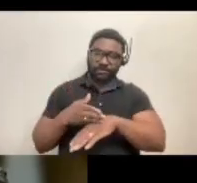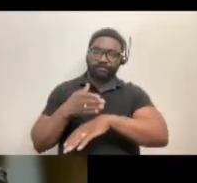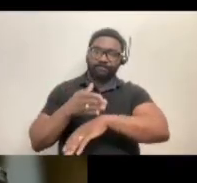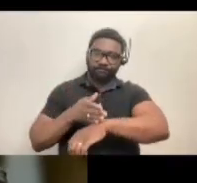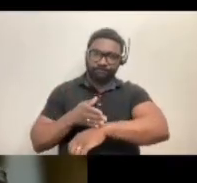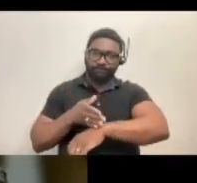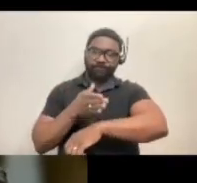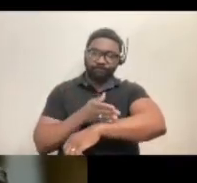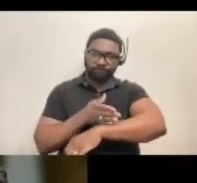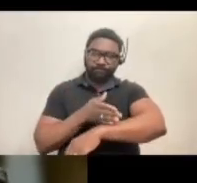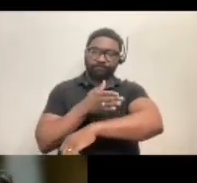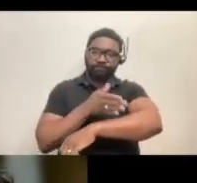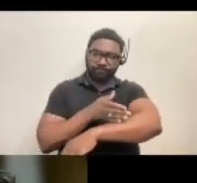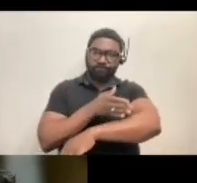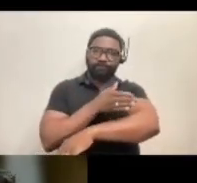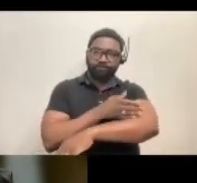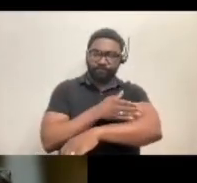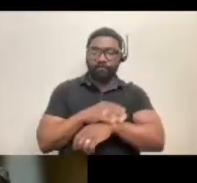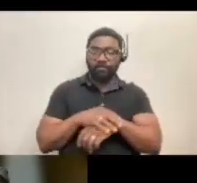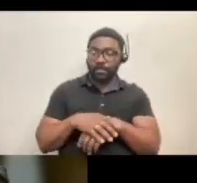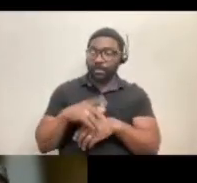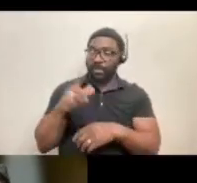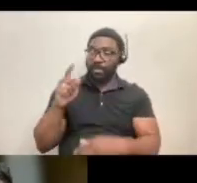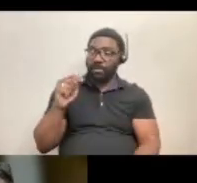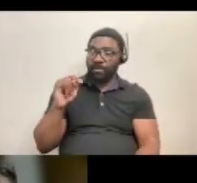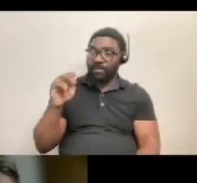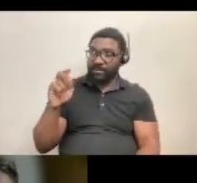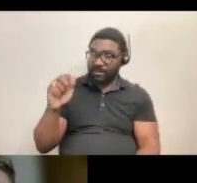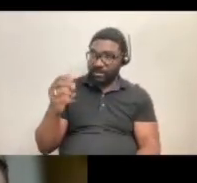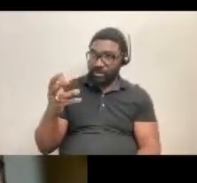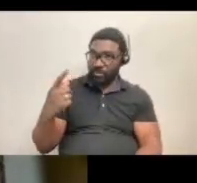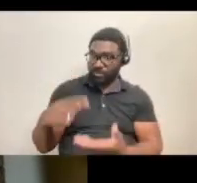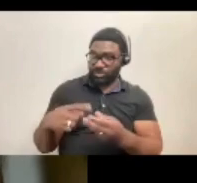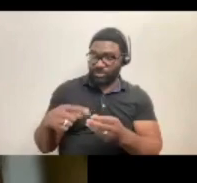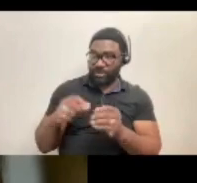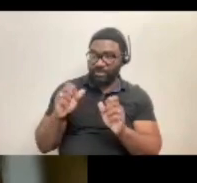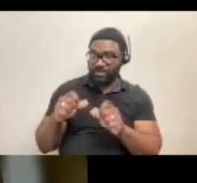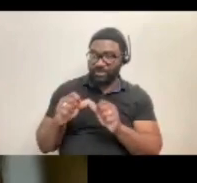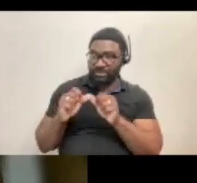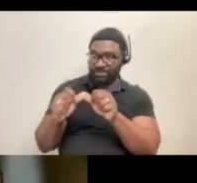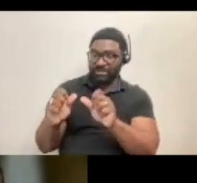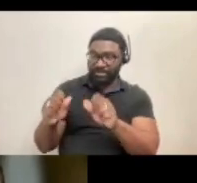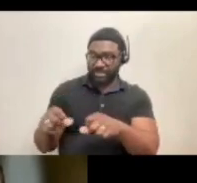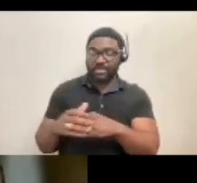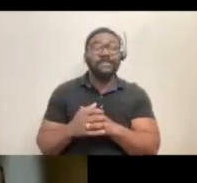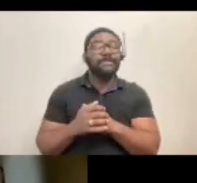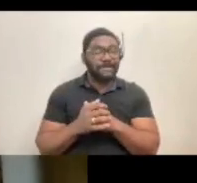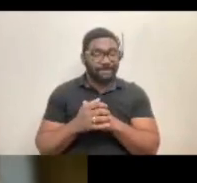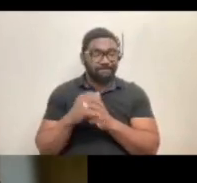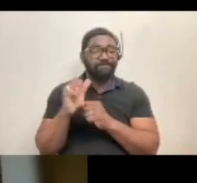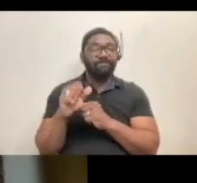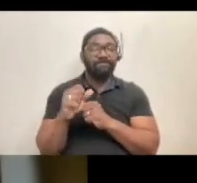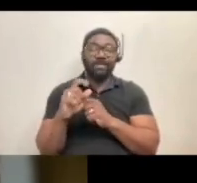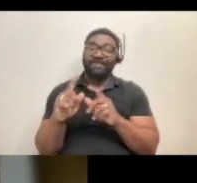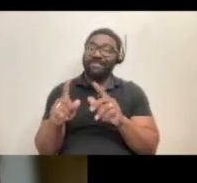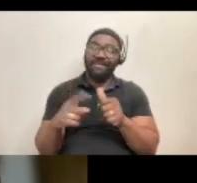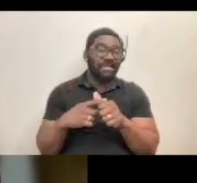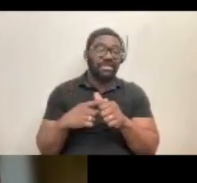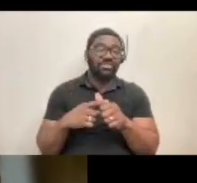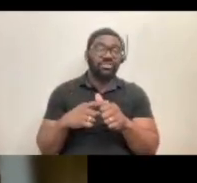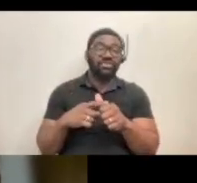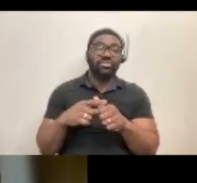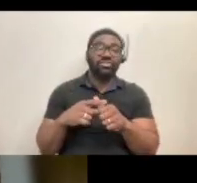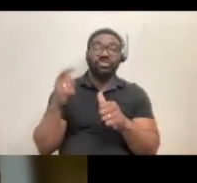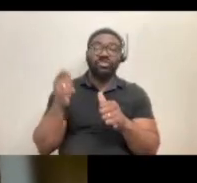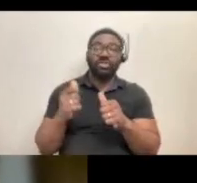time. And Tina, do you want to talk about the sustainability considerations going forward? I do. So the initial scholarships that we had